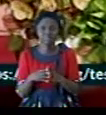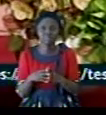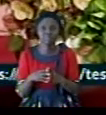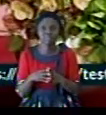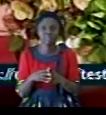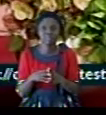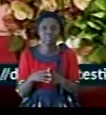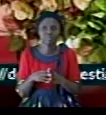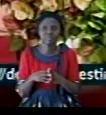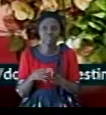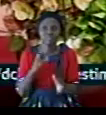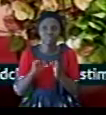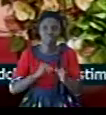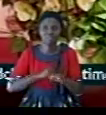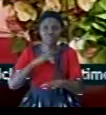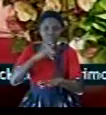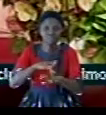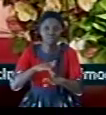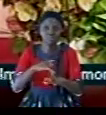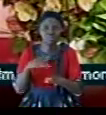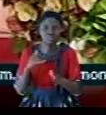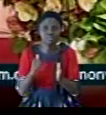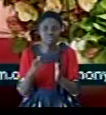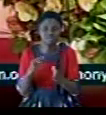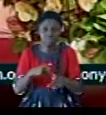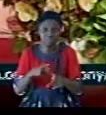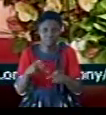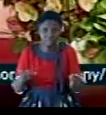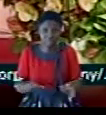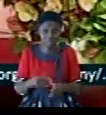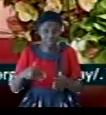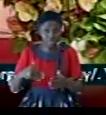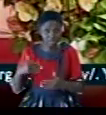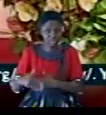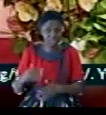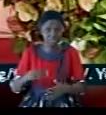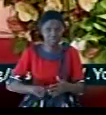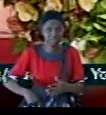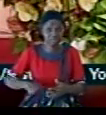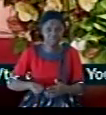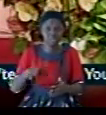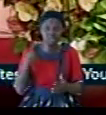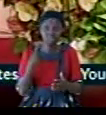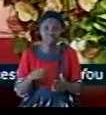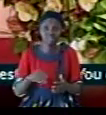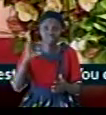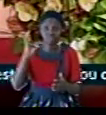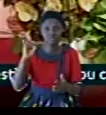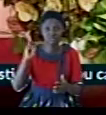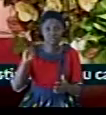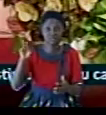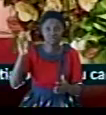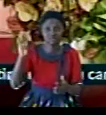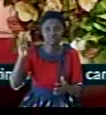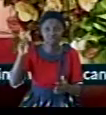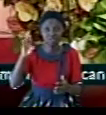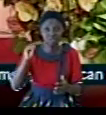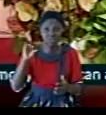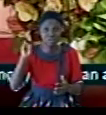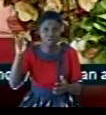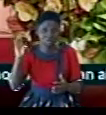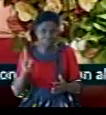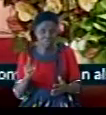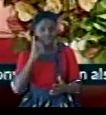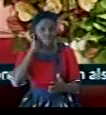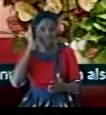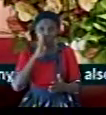If I touch that place then, the fibroid, it will be showing. Even if I open my cloth, you see this thing, you just shoot out. So when